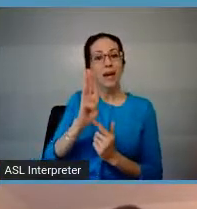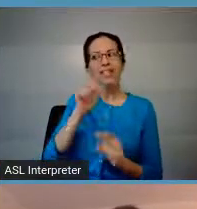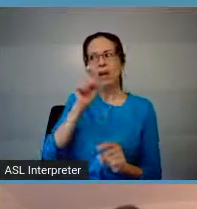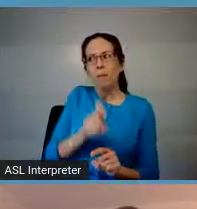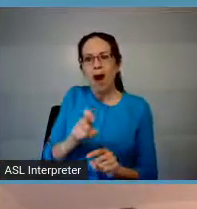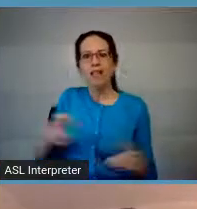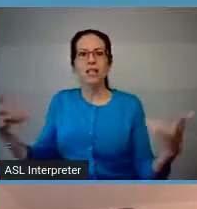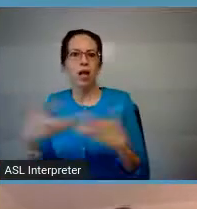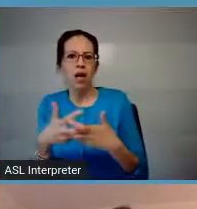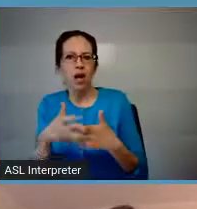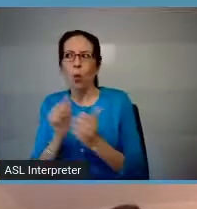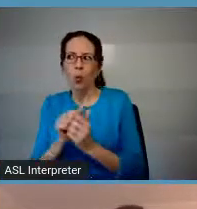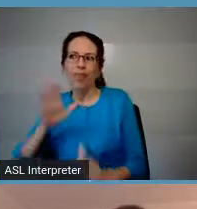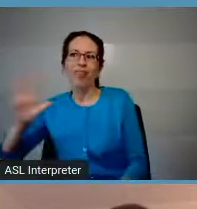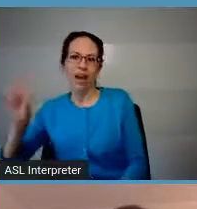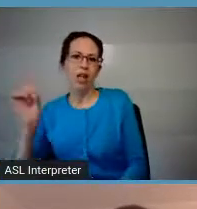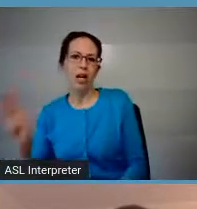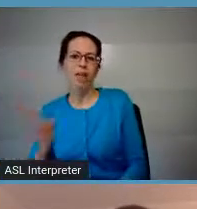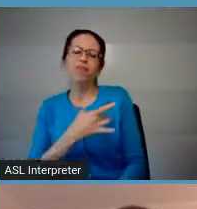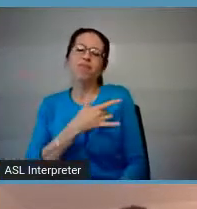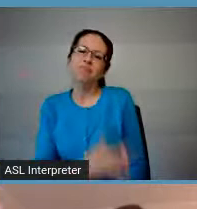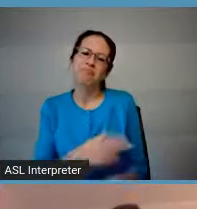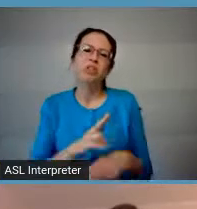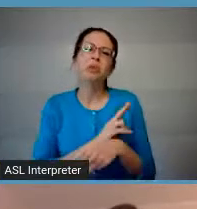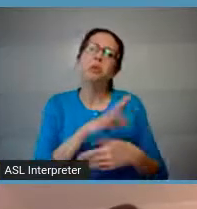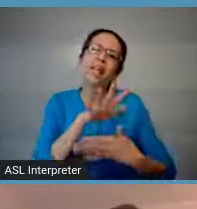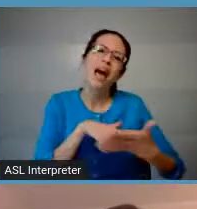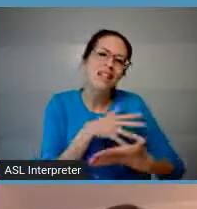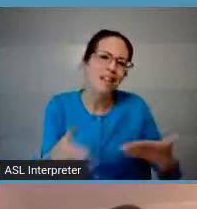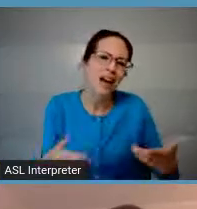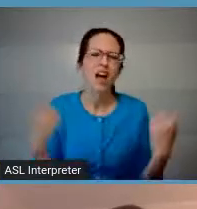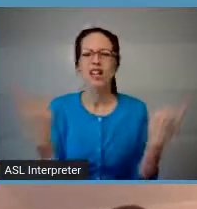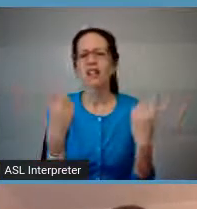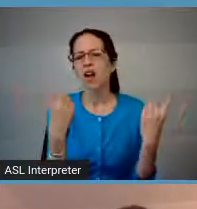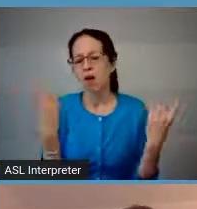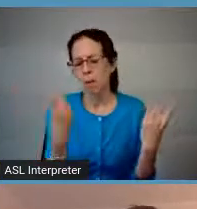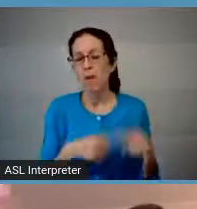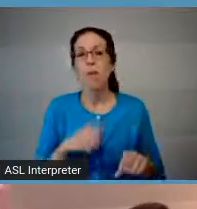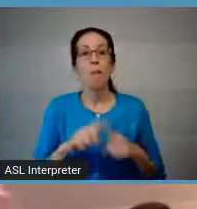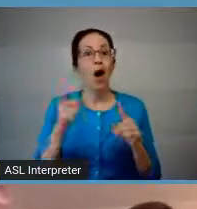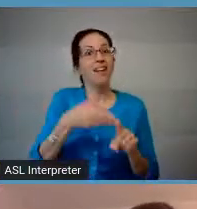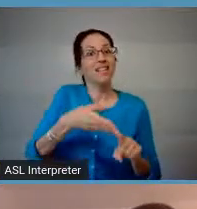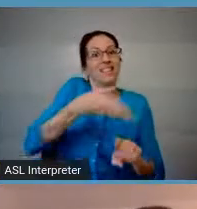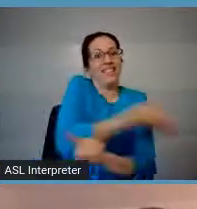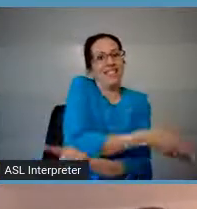Excel spreadsheet or some other kind of file. But what you have to know in advance is what fields they